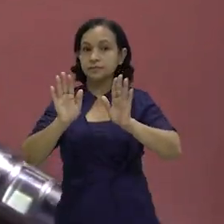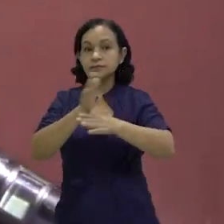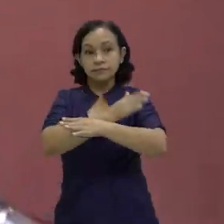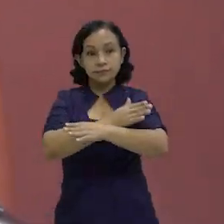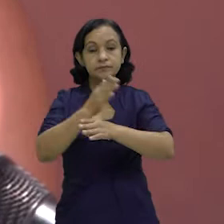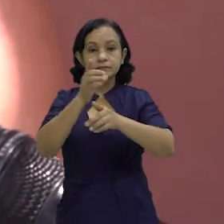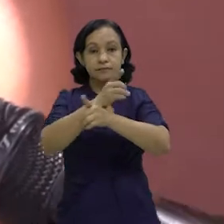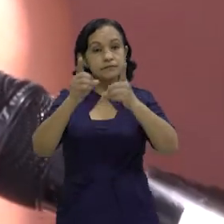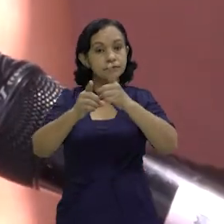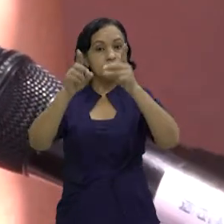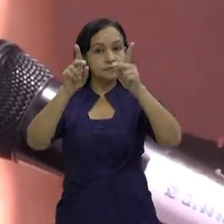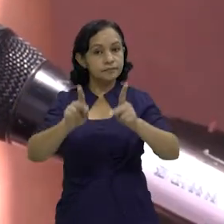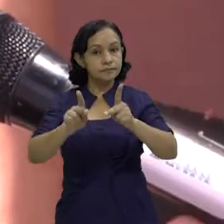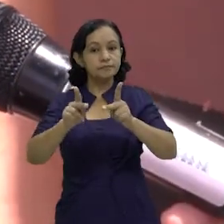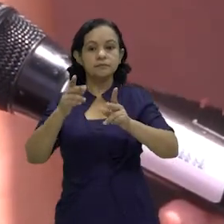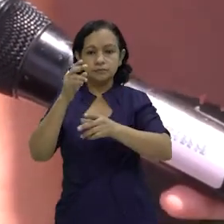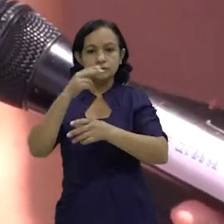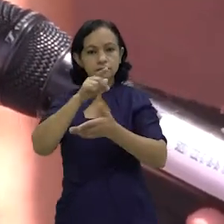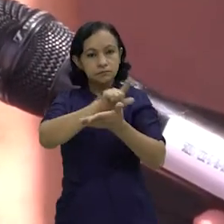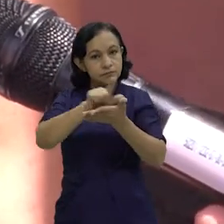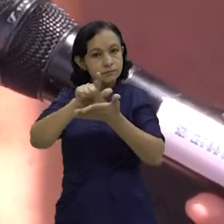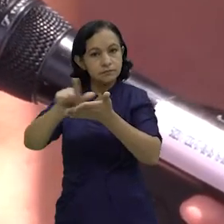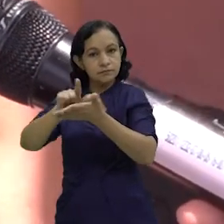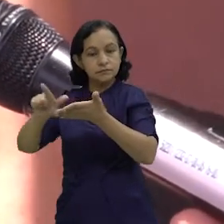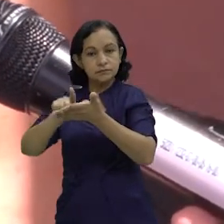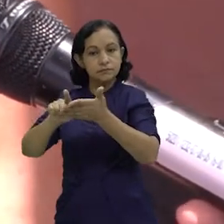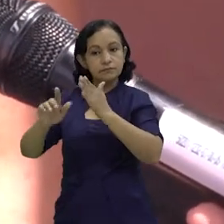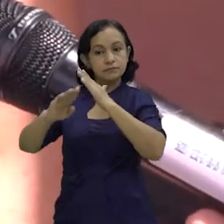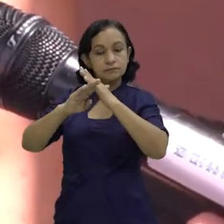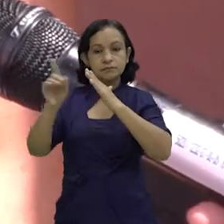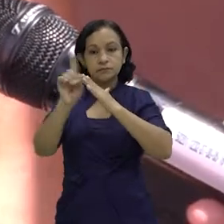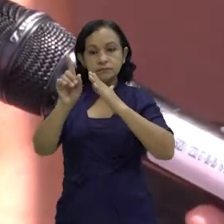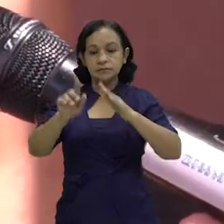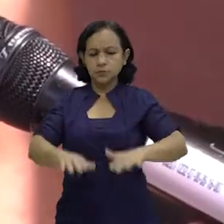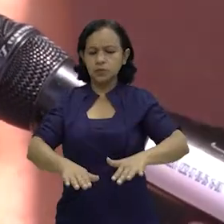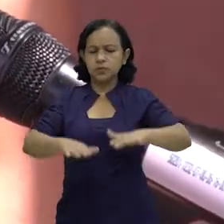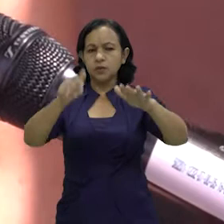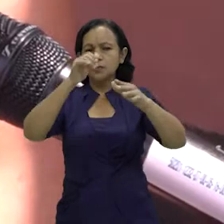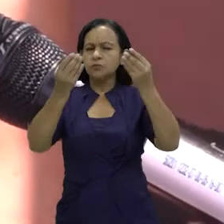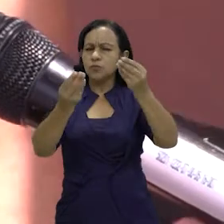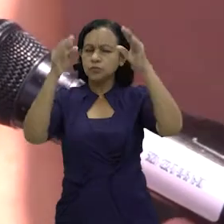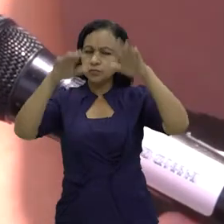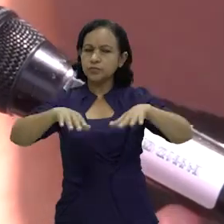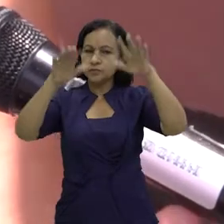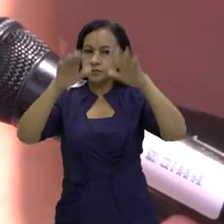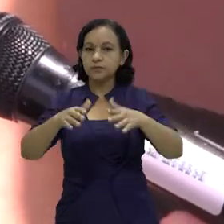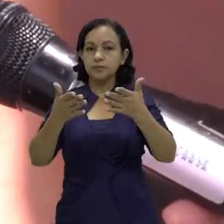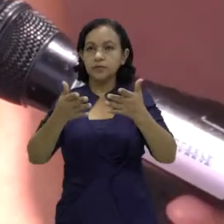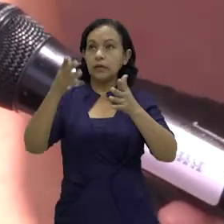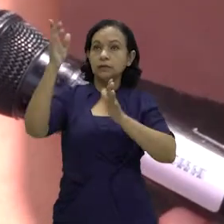more than everything, it is the obligation of every citizen to do that, to avoid these inundations, and even more like the rains,